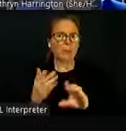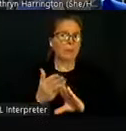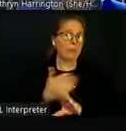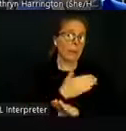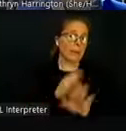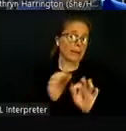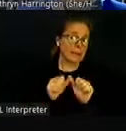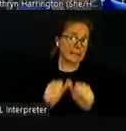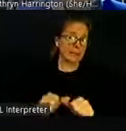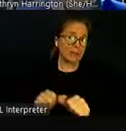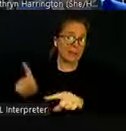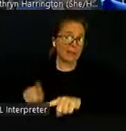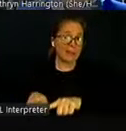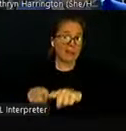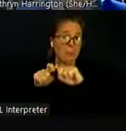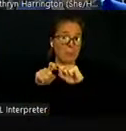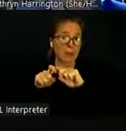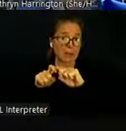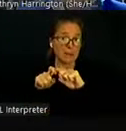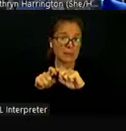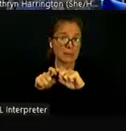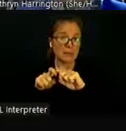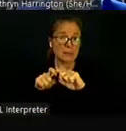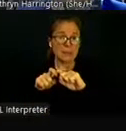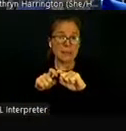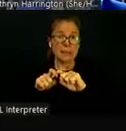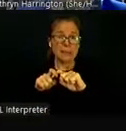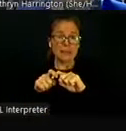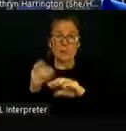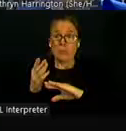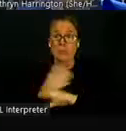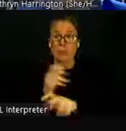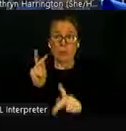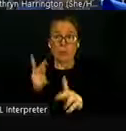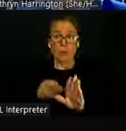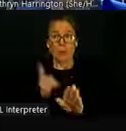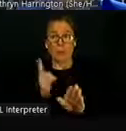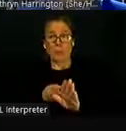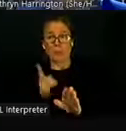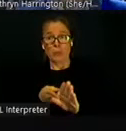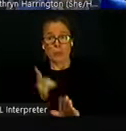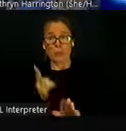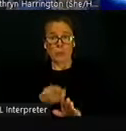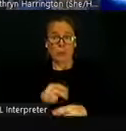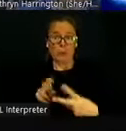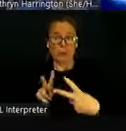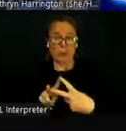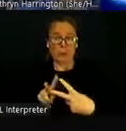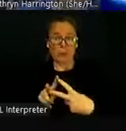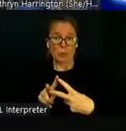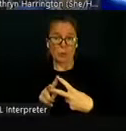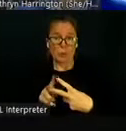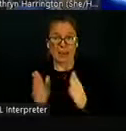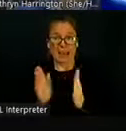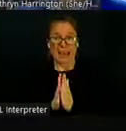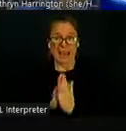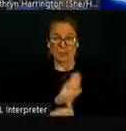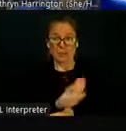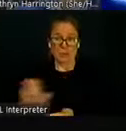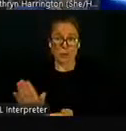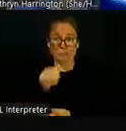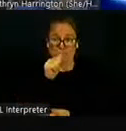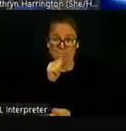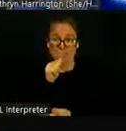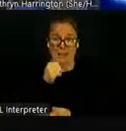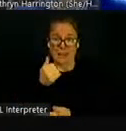wanted to take a pause here before we start losing people. And two things. One, I would ask people's forbearance. If we go a few